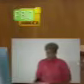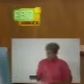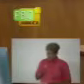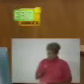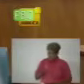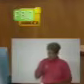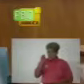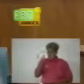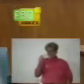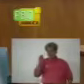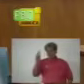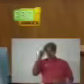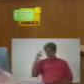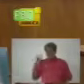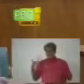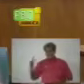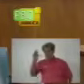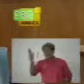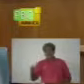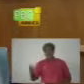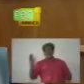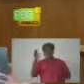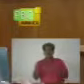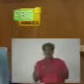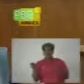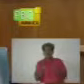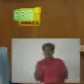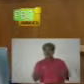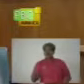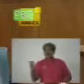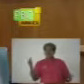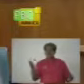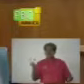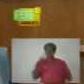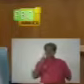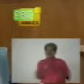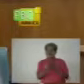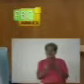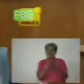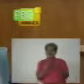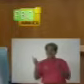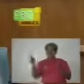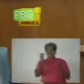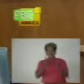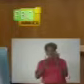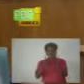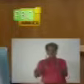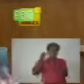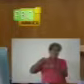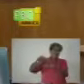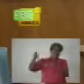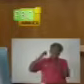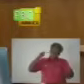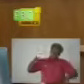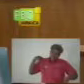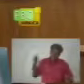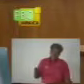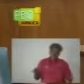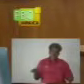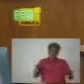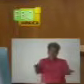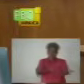a zone for events that never used to lock off, all they do now is to legitimize the prejudice that you have been working on for a long